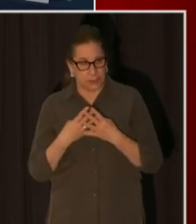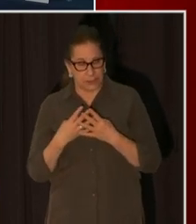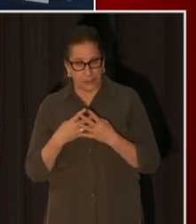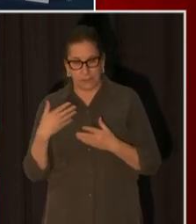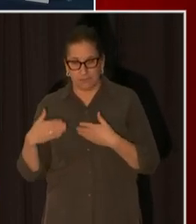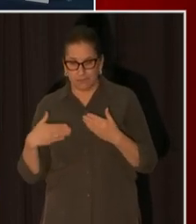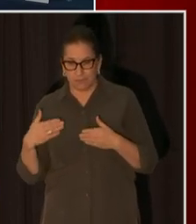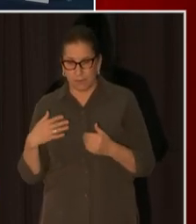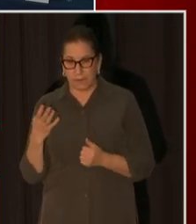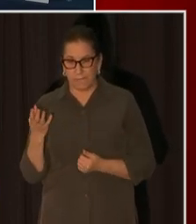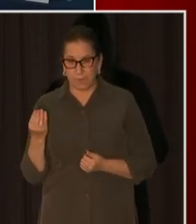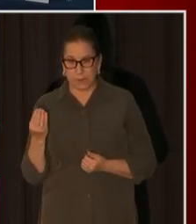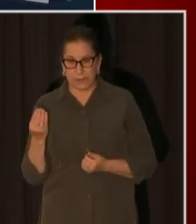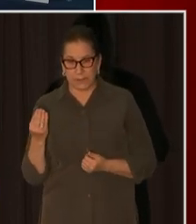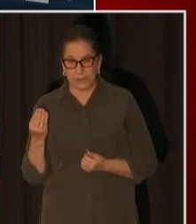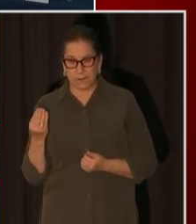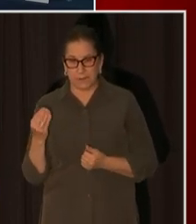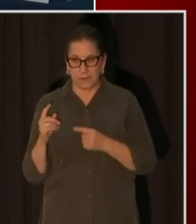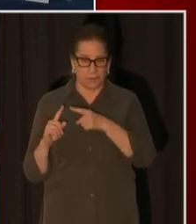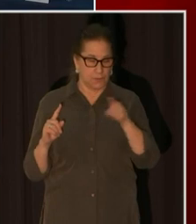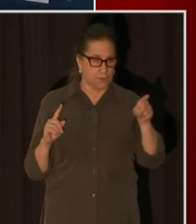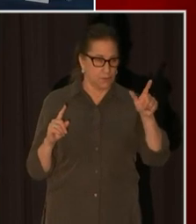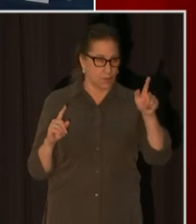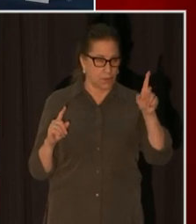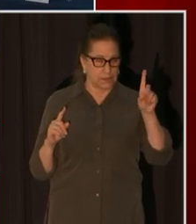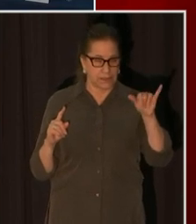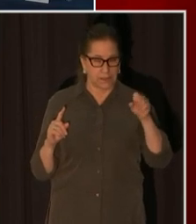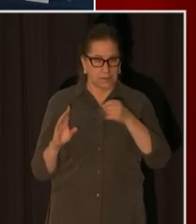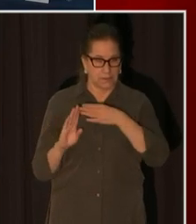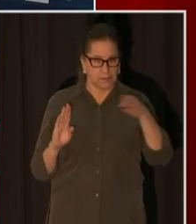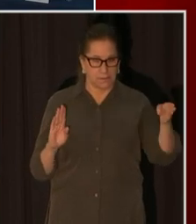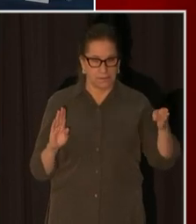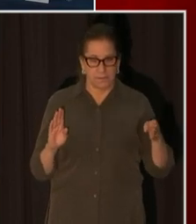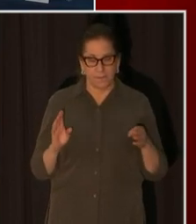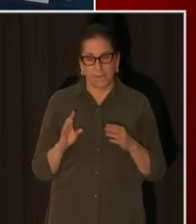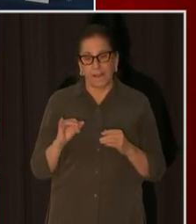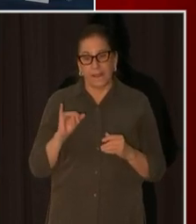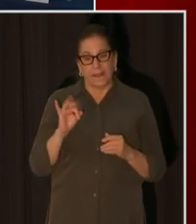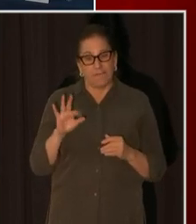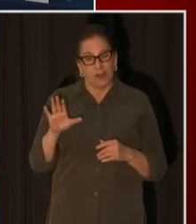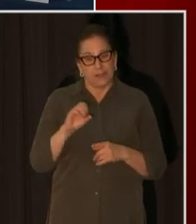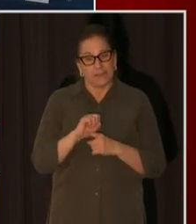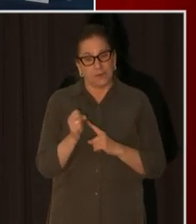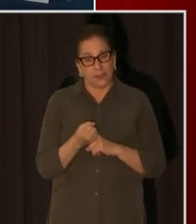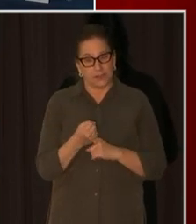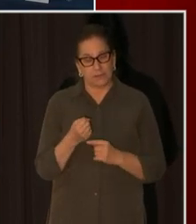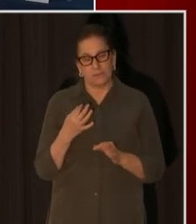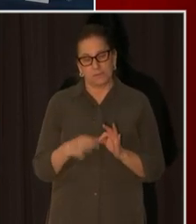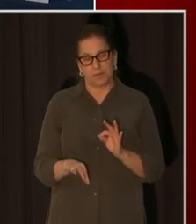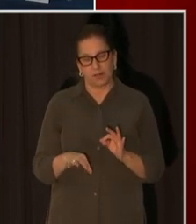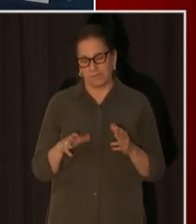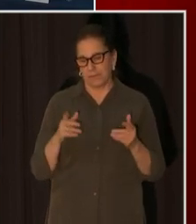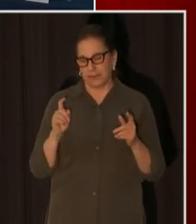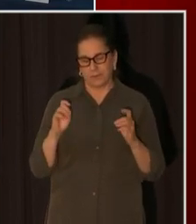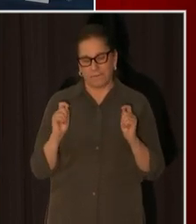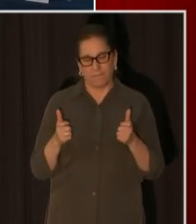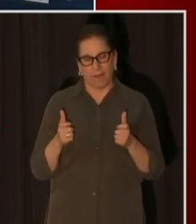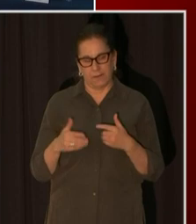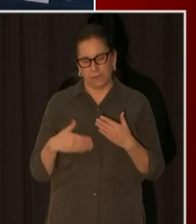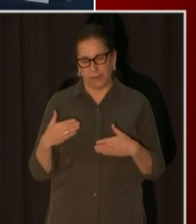funding looks like. Pivoting your business, making sure you look at additional funding streams, maybe just getting